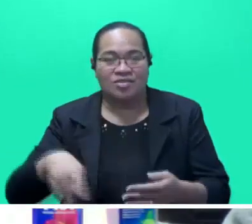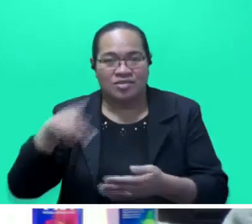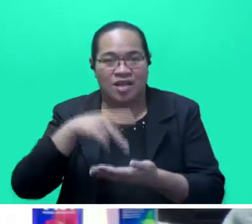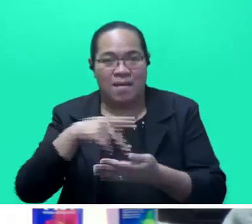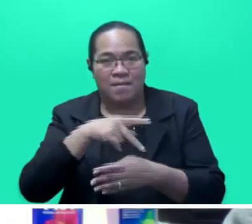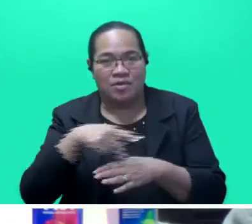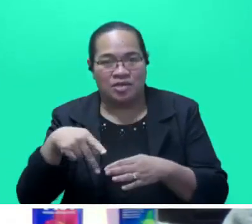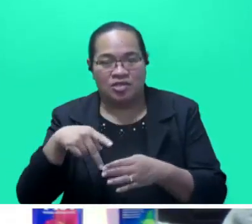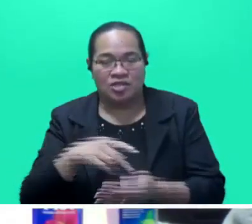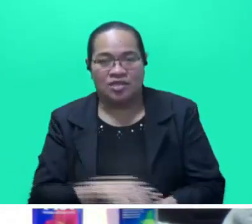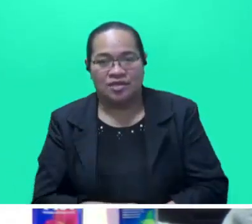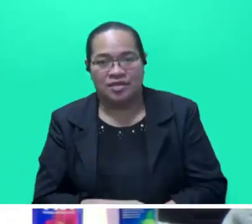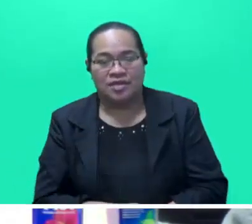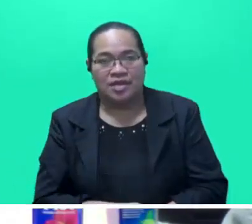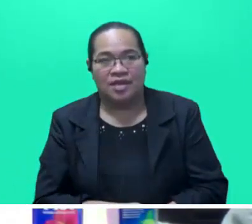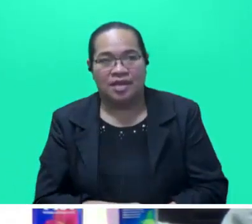that prestigious position.